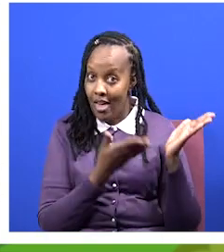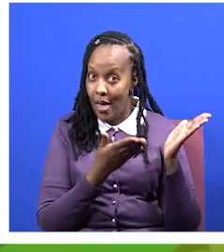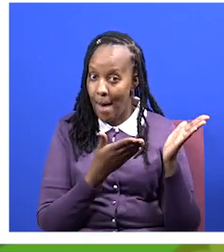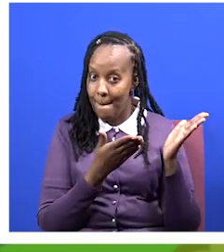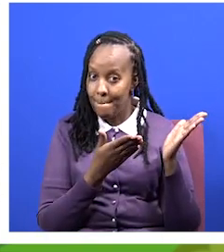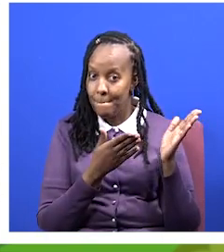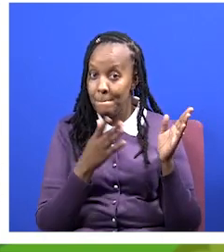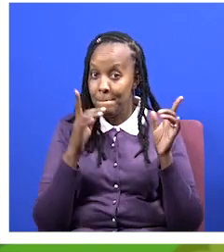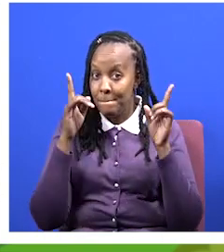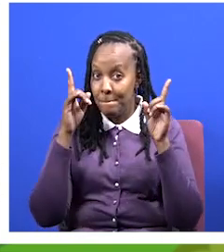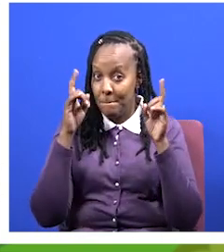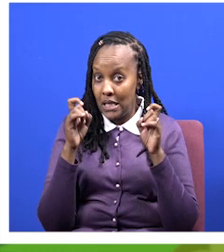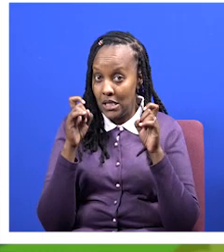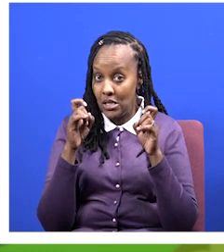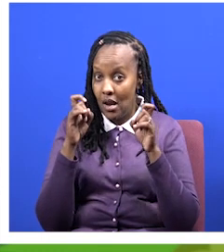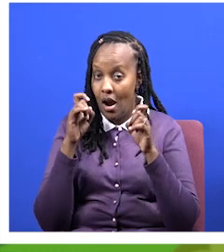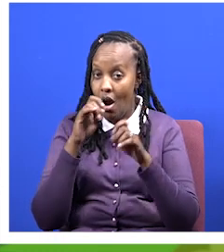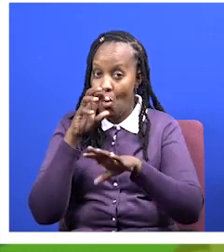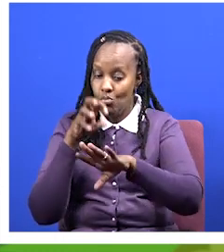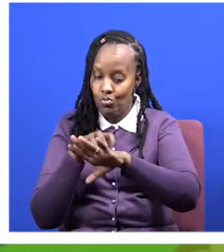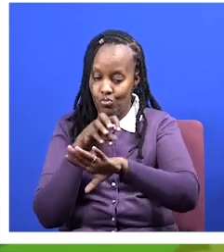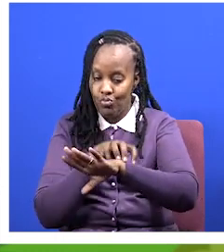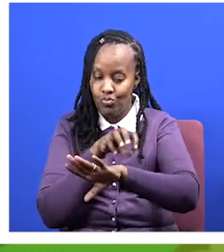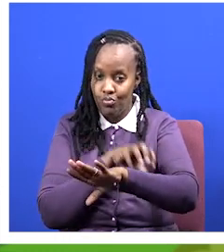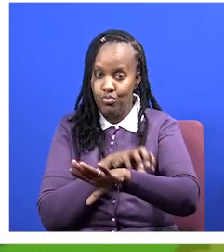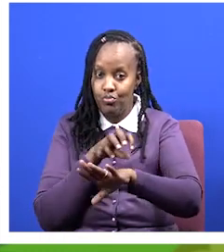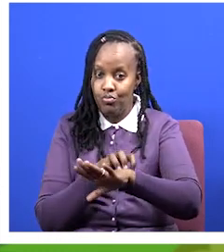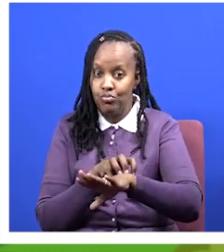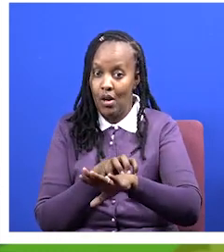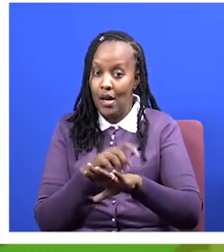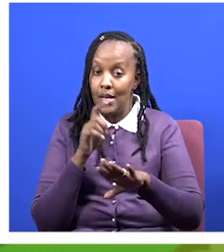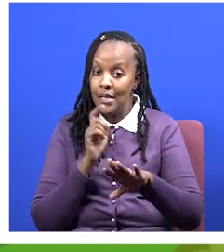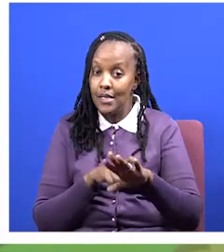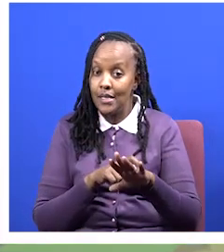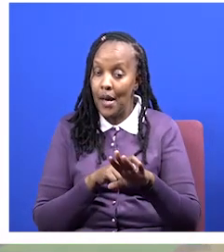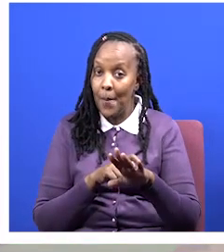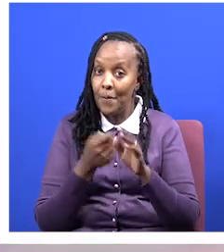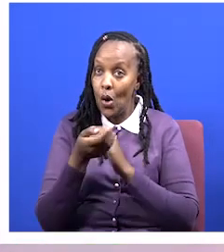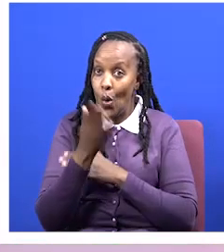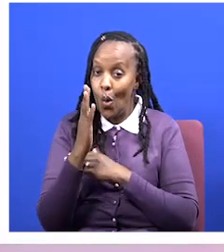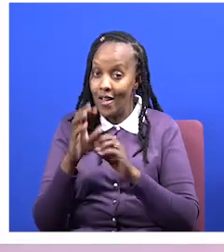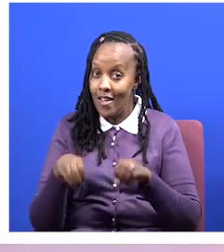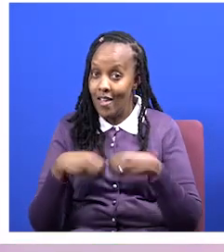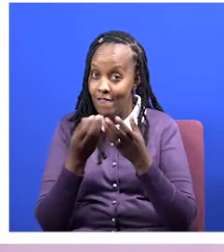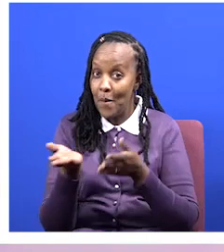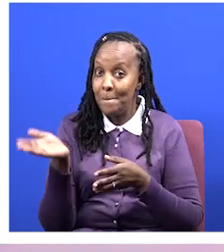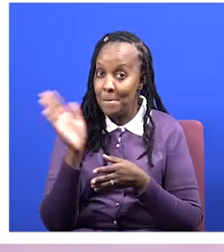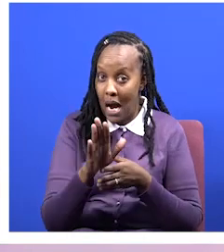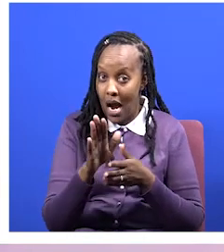Here is a picture of Job when God returned his